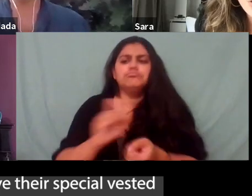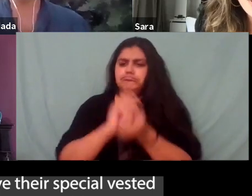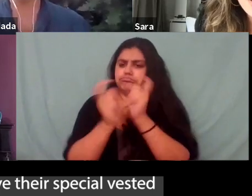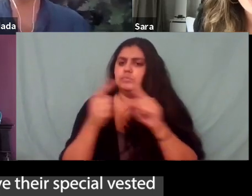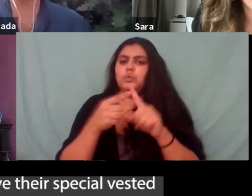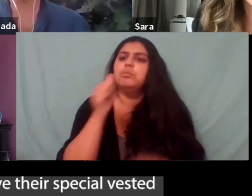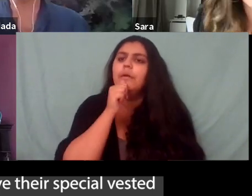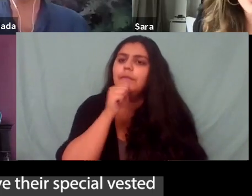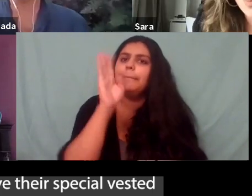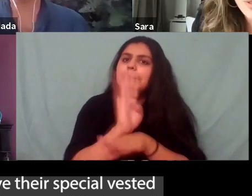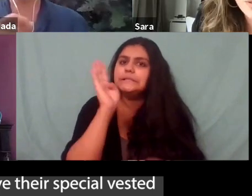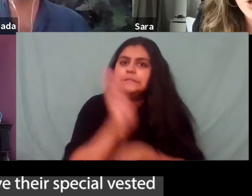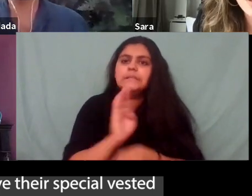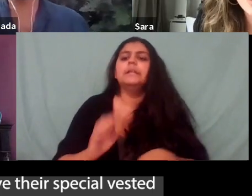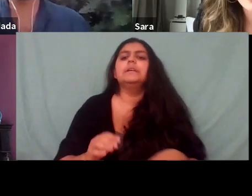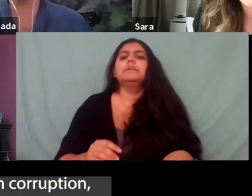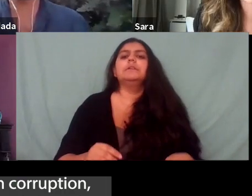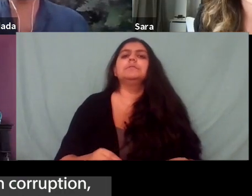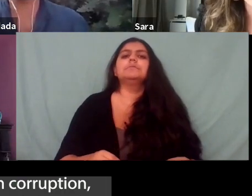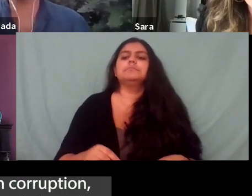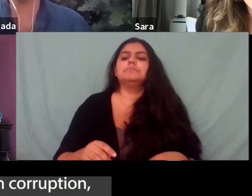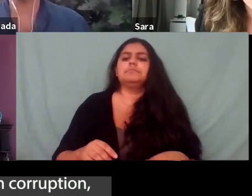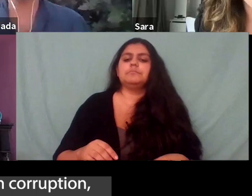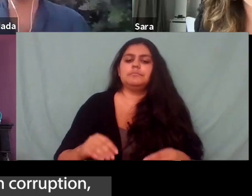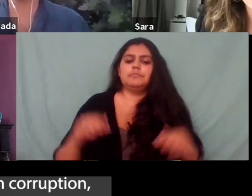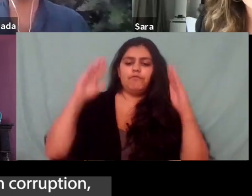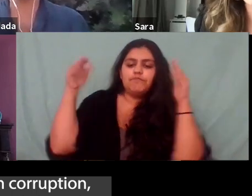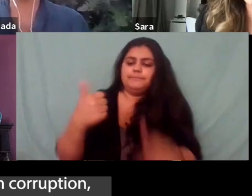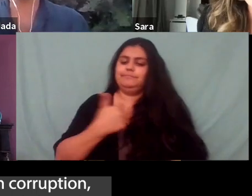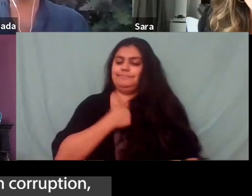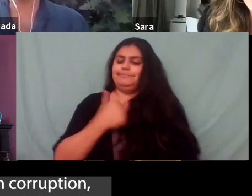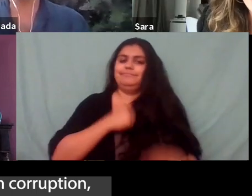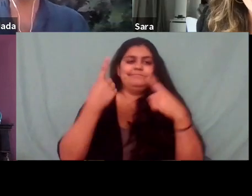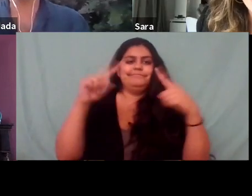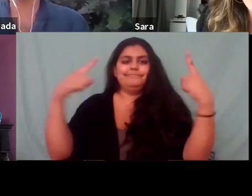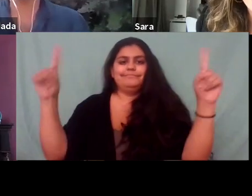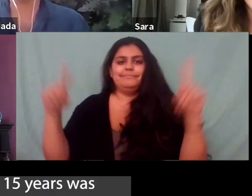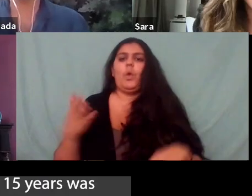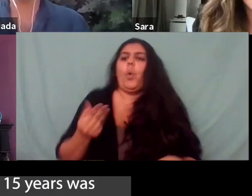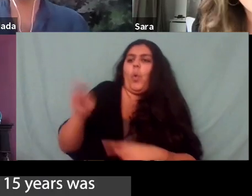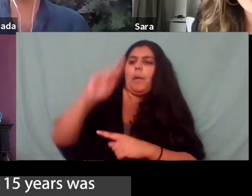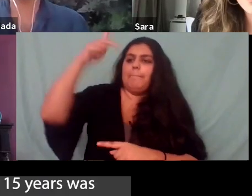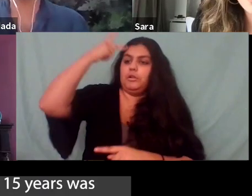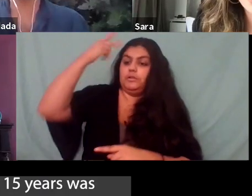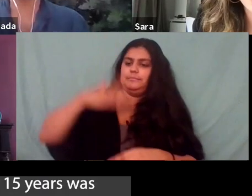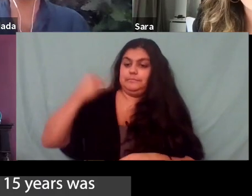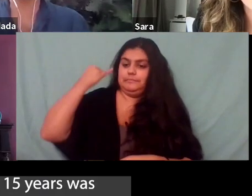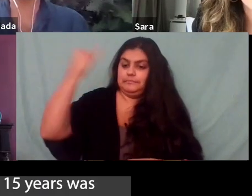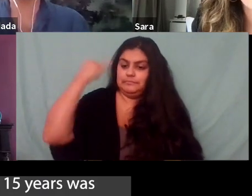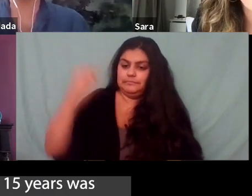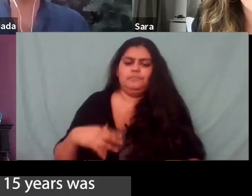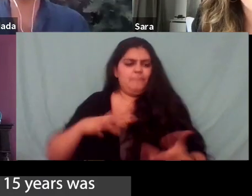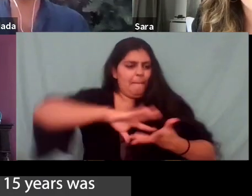vested interests and their own political agenda through corruption, collusion, and clientelism. The first 15 years